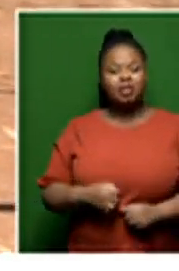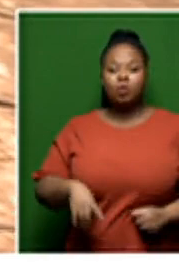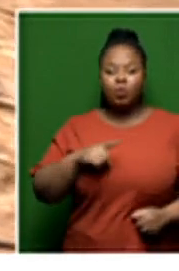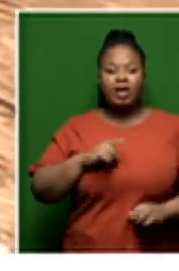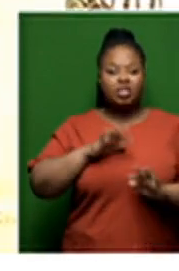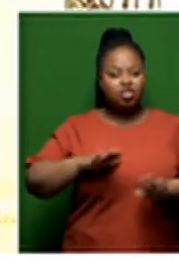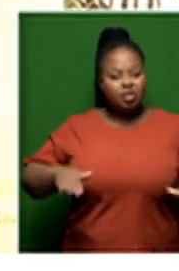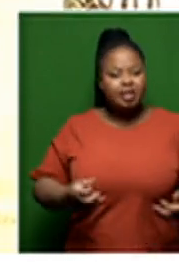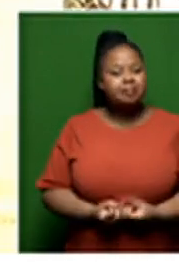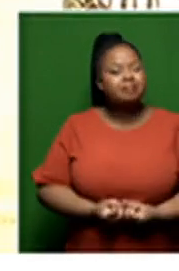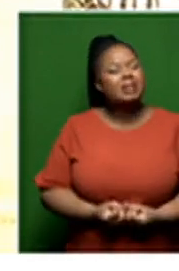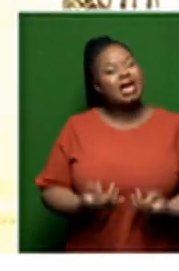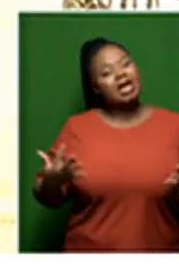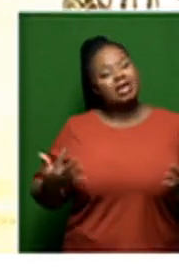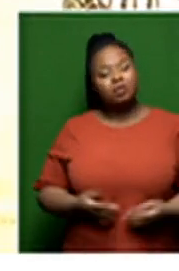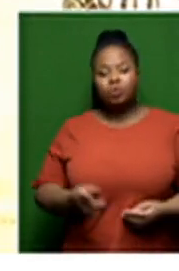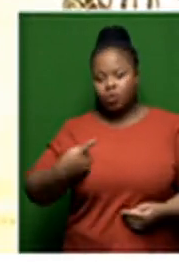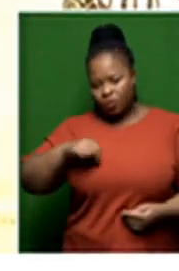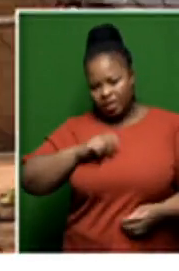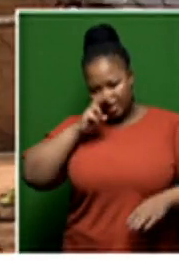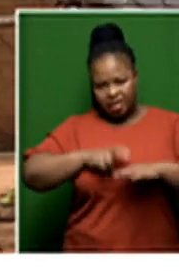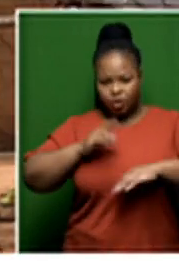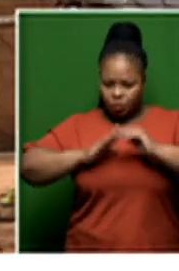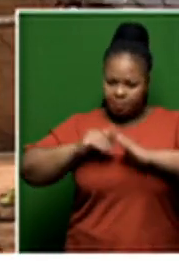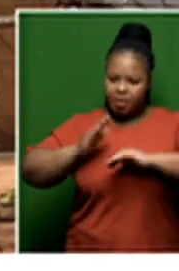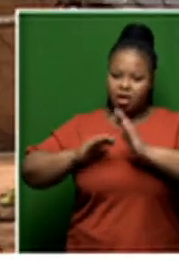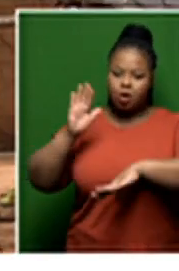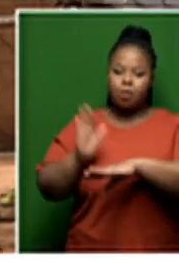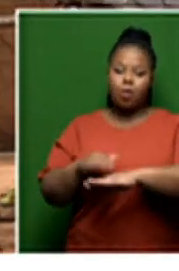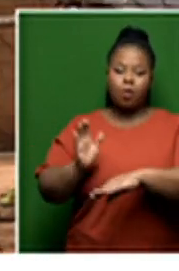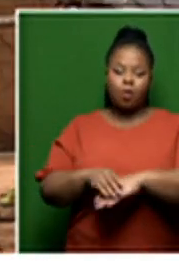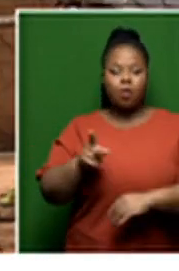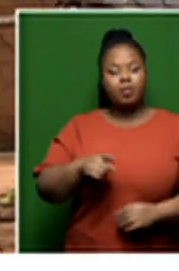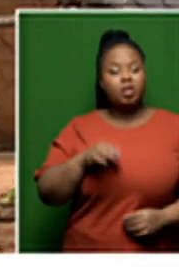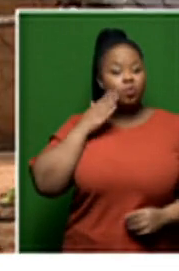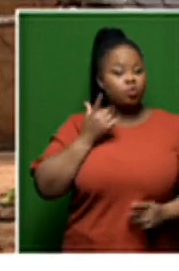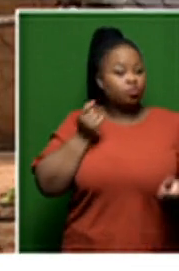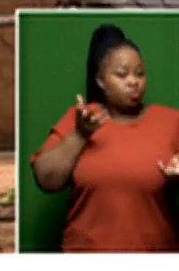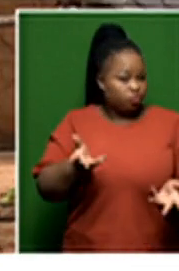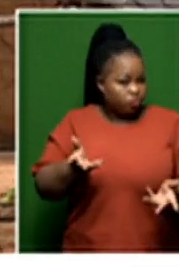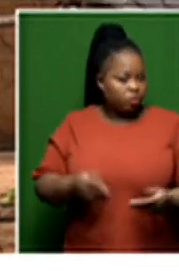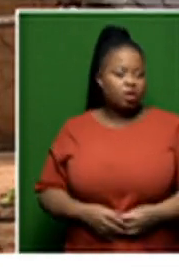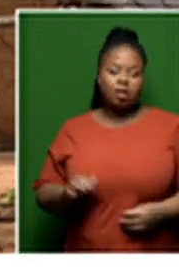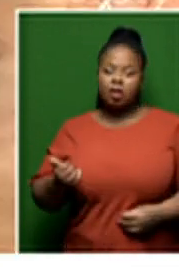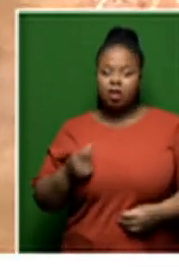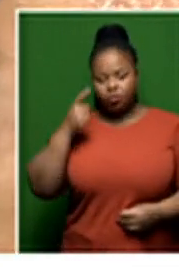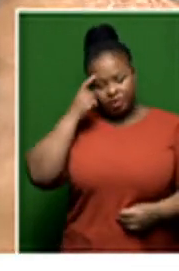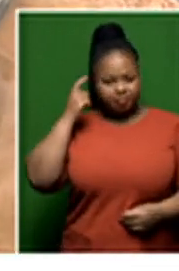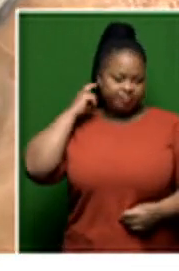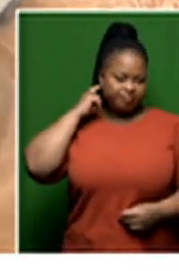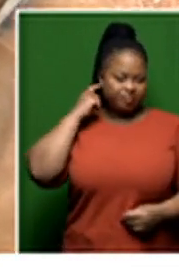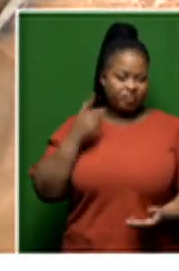in the schools. So there was a need for us to expand that infrastructure. And while doing so, we also needed to